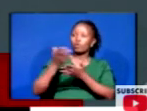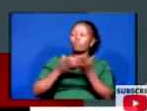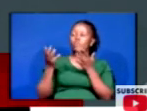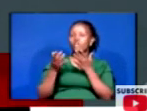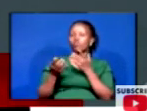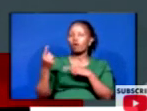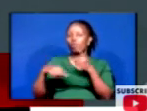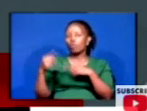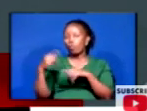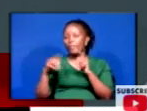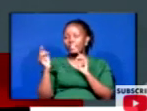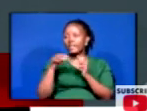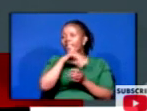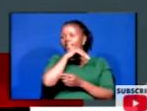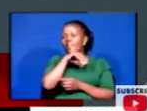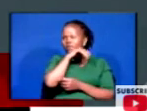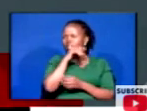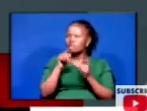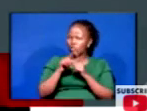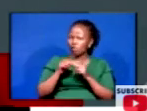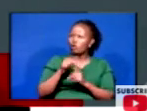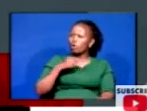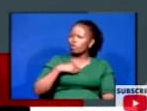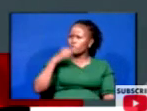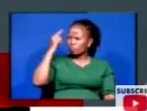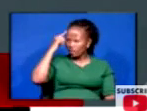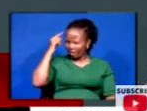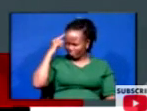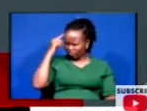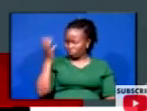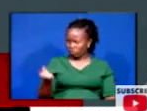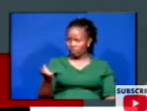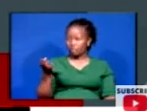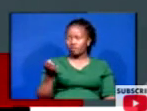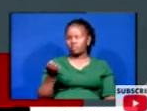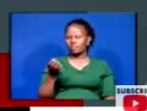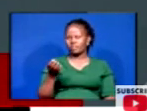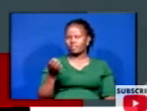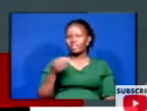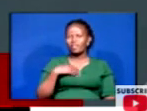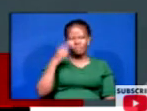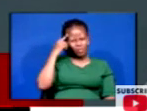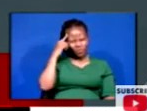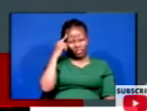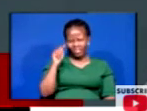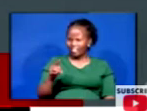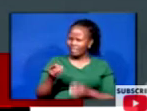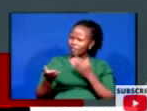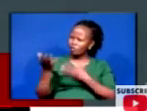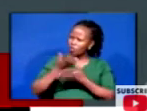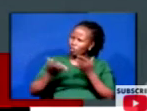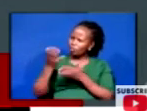worthy competitor. And in my mind, because he has already poured cold water over the doctrine of handshake, in my mind I'm just wondering how that conversation would